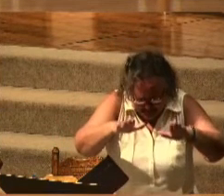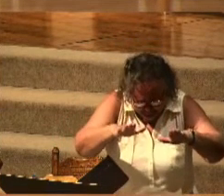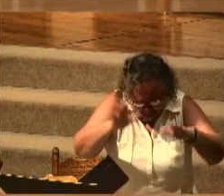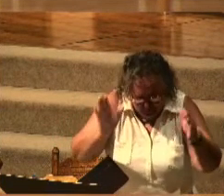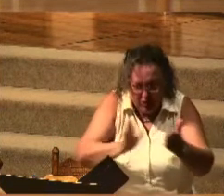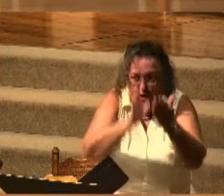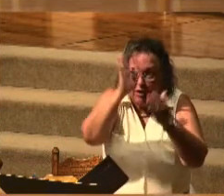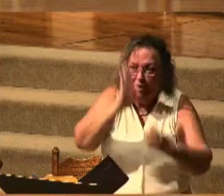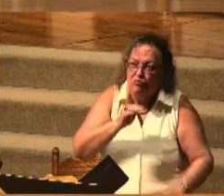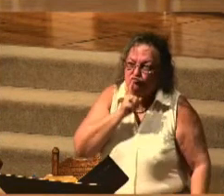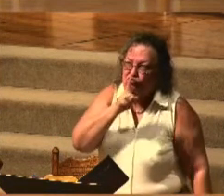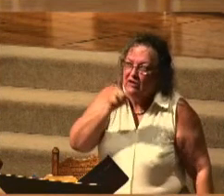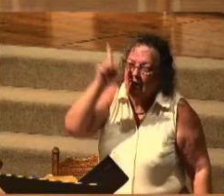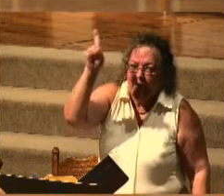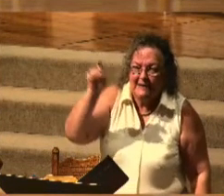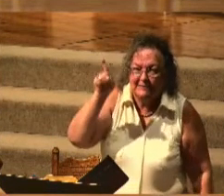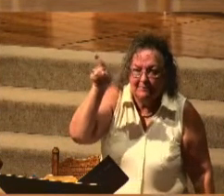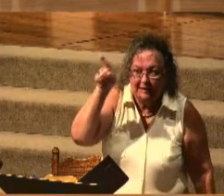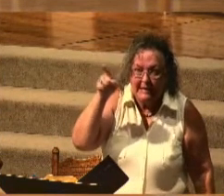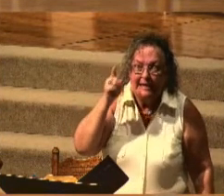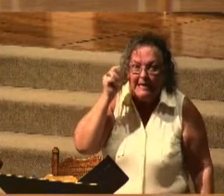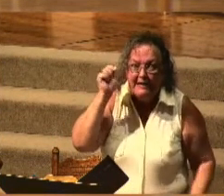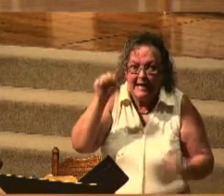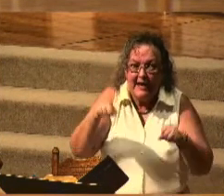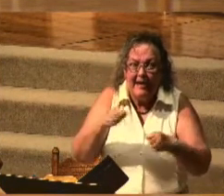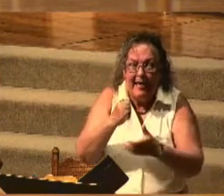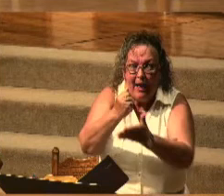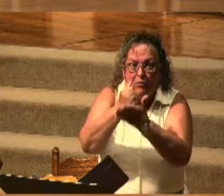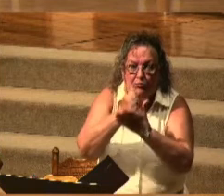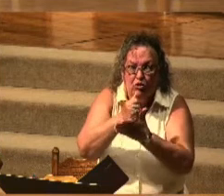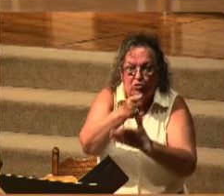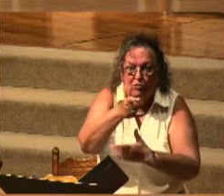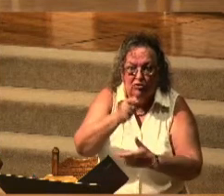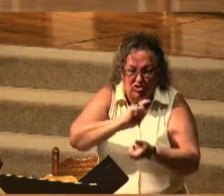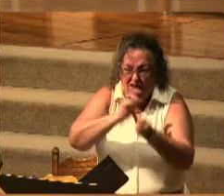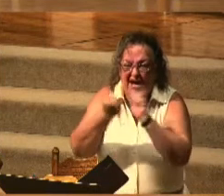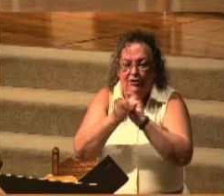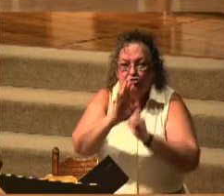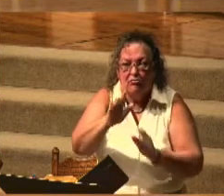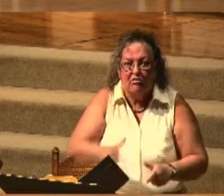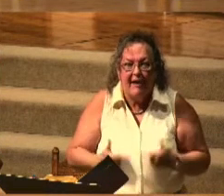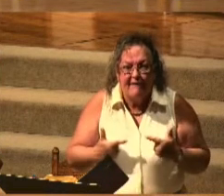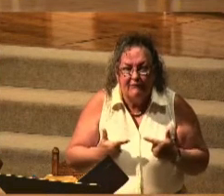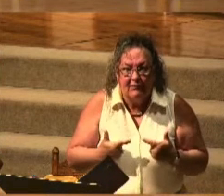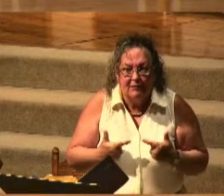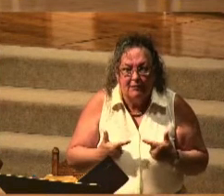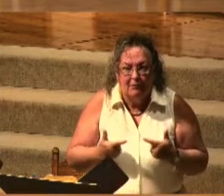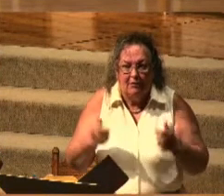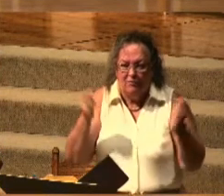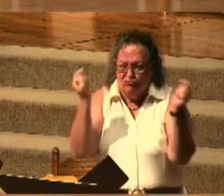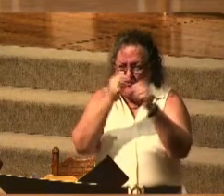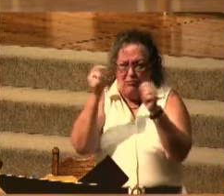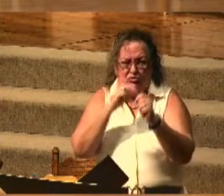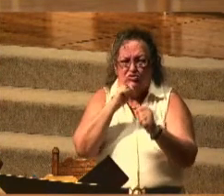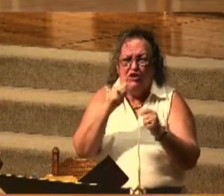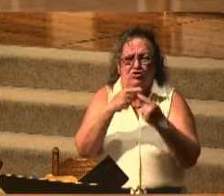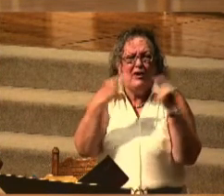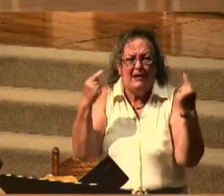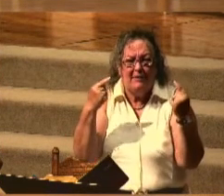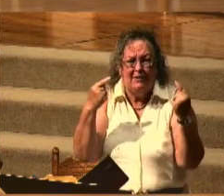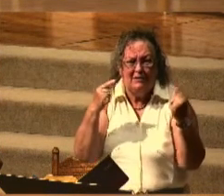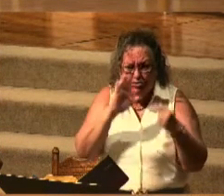and really ask him, he can help you with that. He'll change your life, I know that. So trouble is not your enemy, it's your